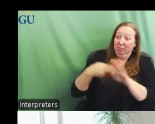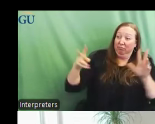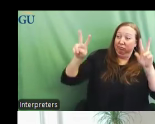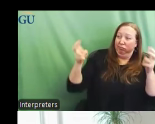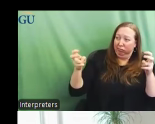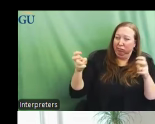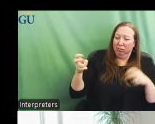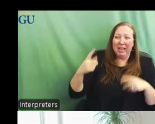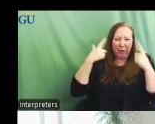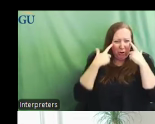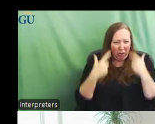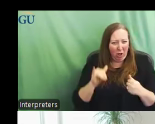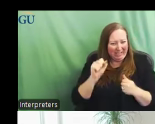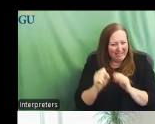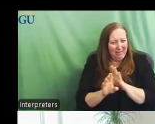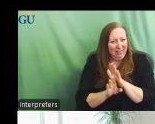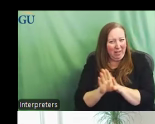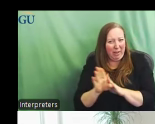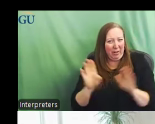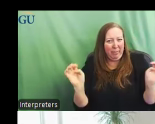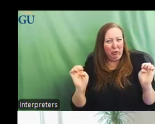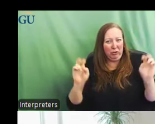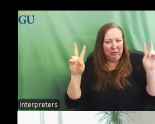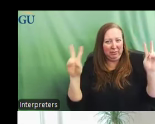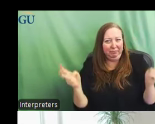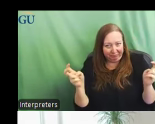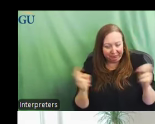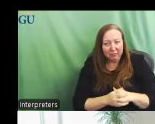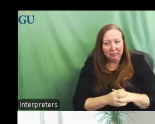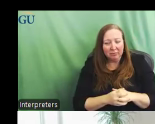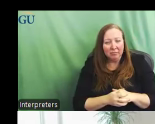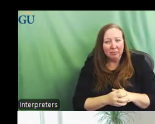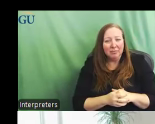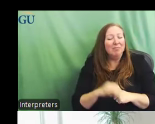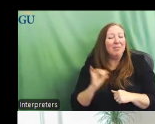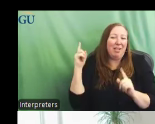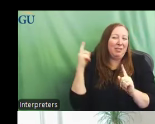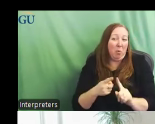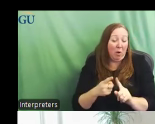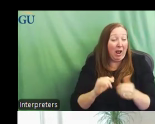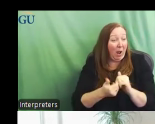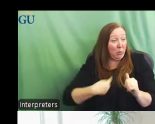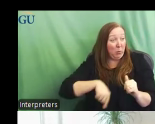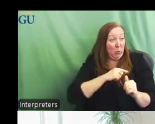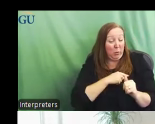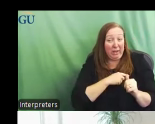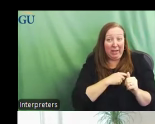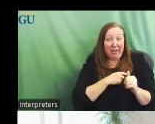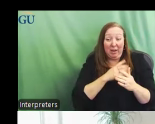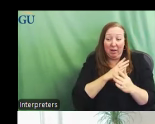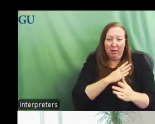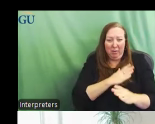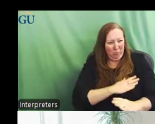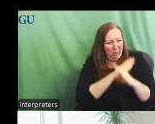we're here to kind of get to, is figure out how do we prevent the outcomes that often accompany